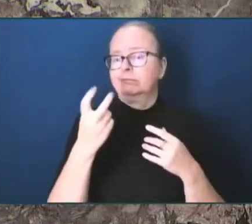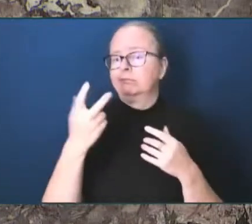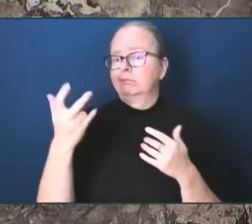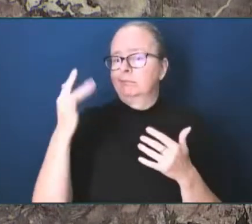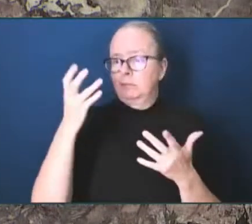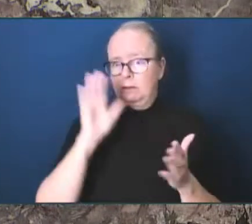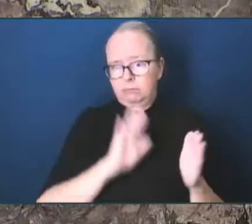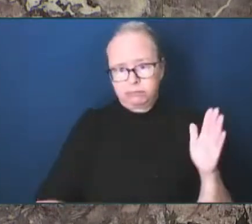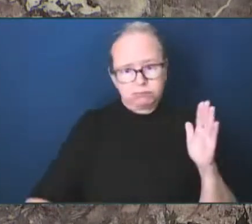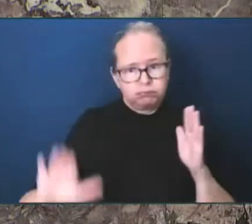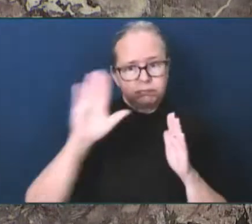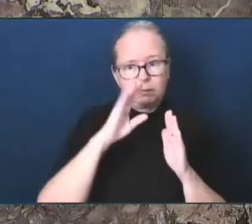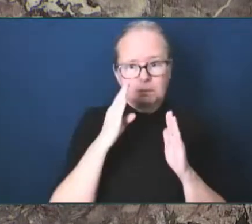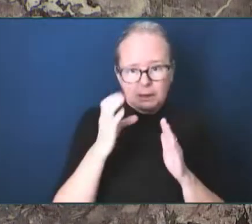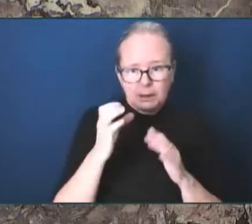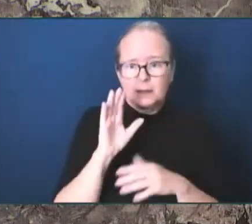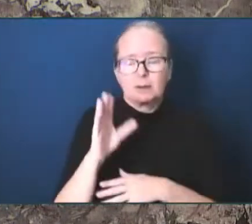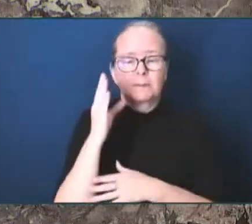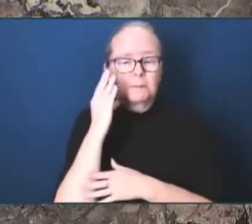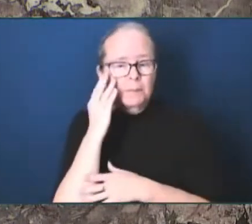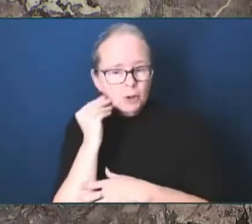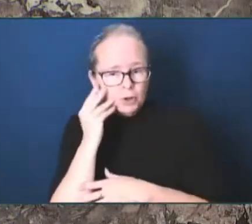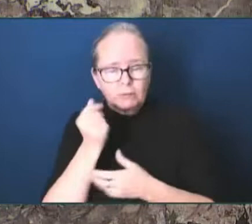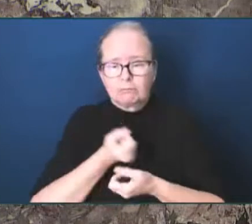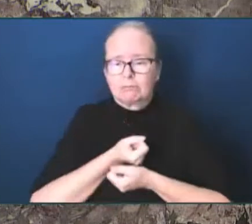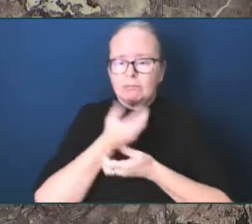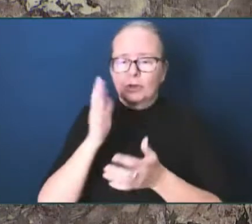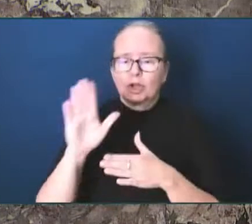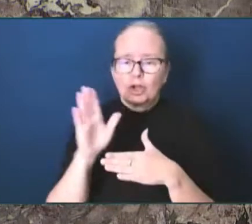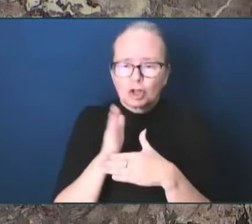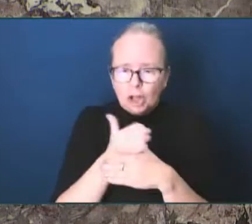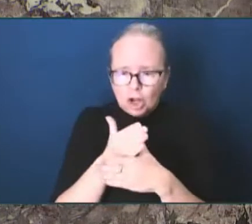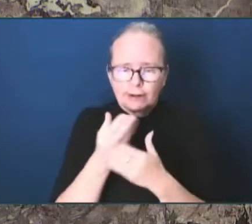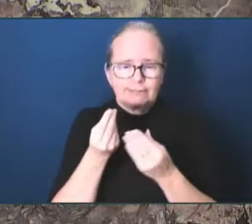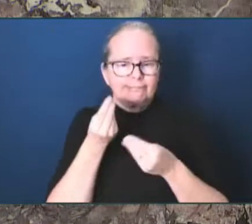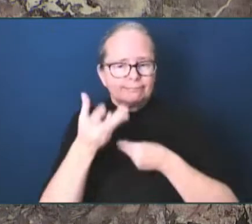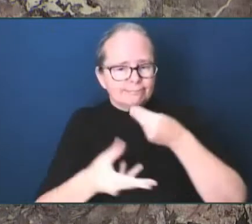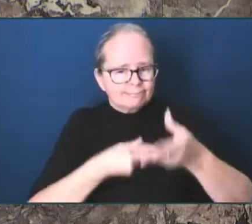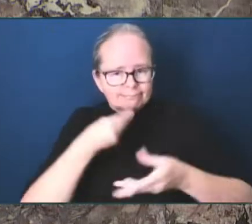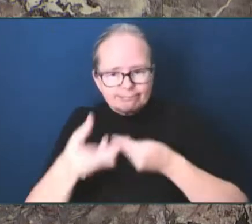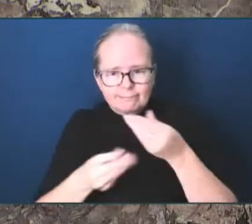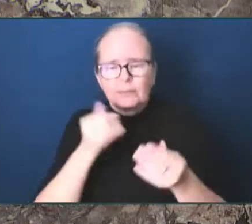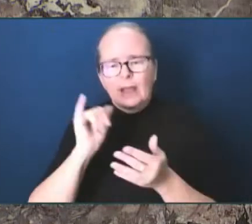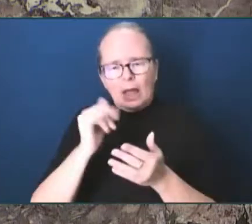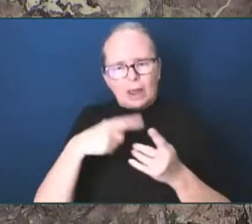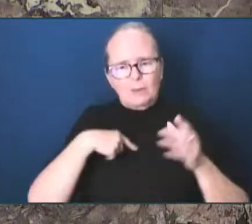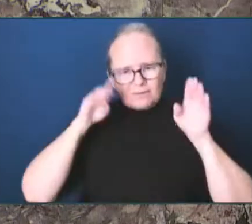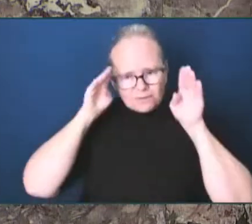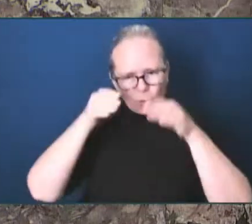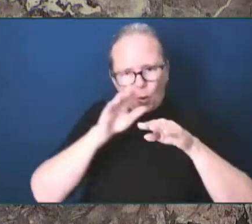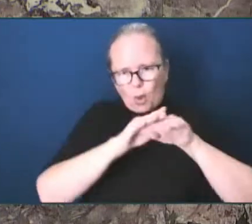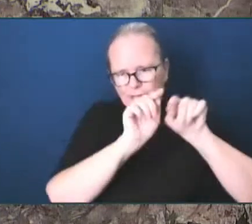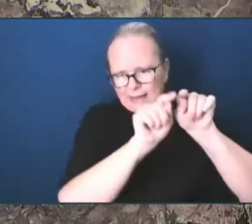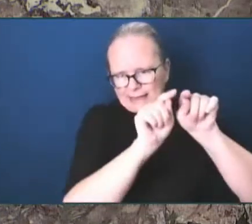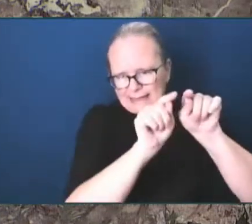I'm focused on, is what people with lived experience. Members, if you want to ask a question, you have